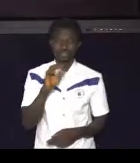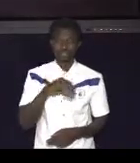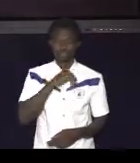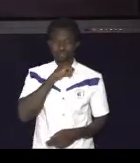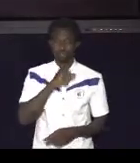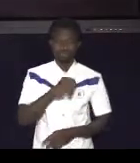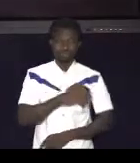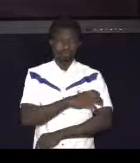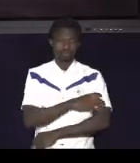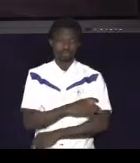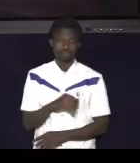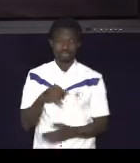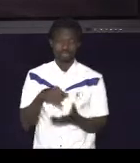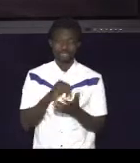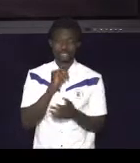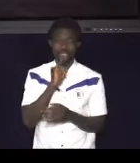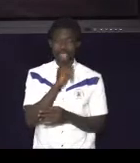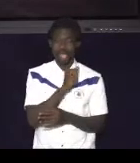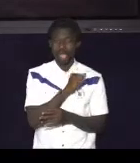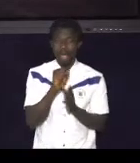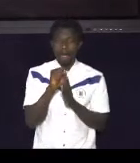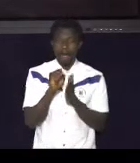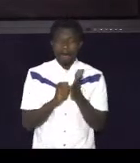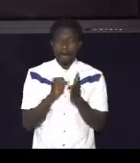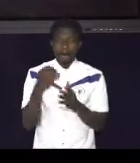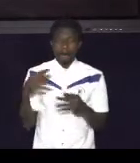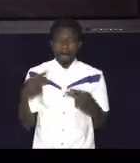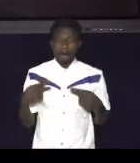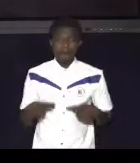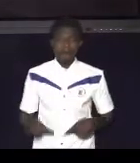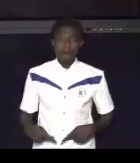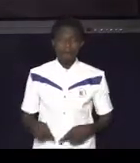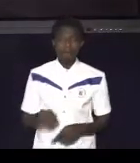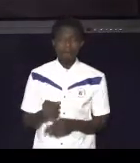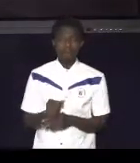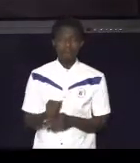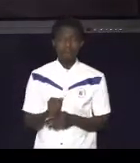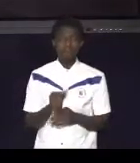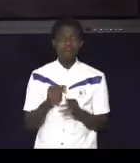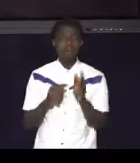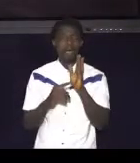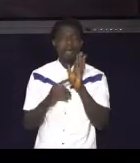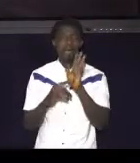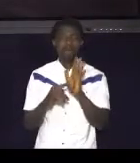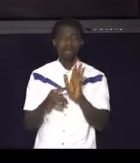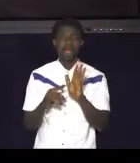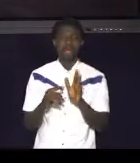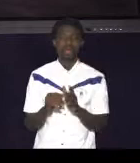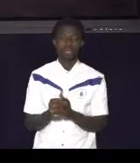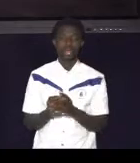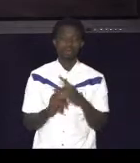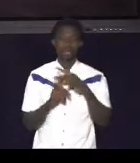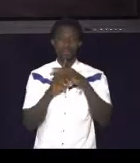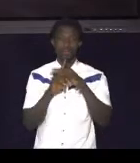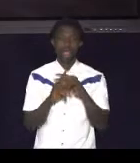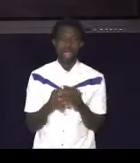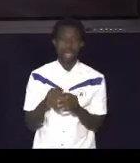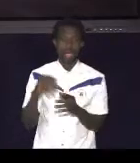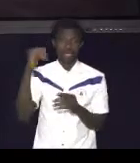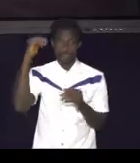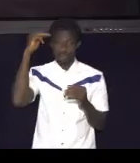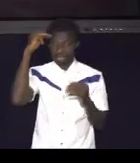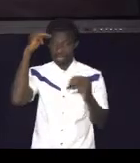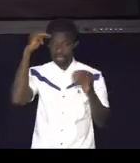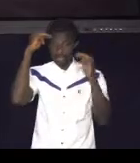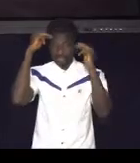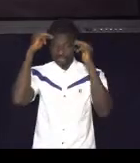bones, your muscle. It is a state of physical, your physical appearance is there. Mental is also part